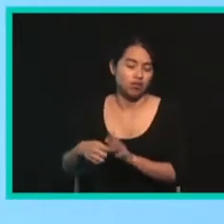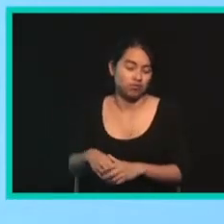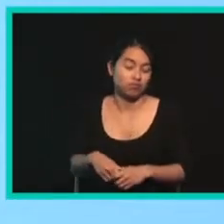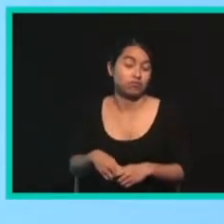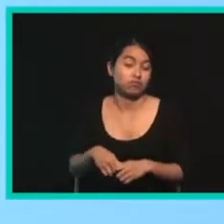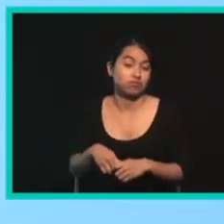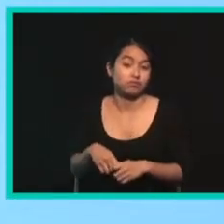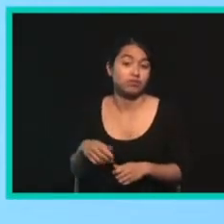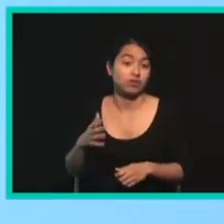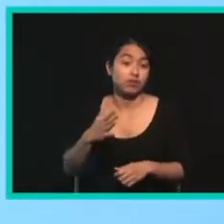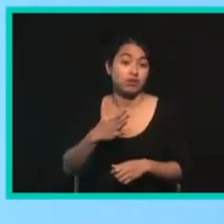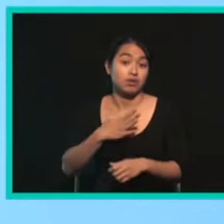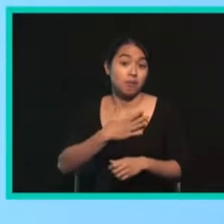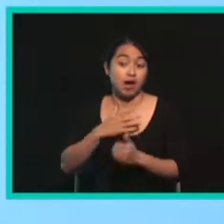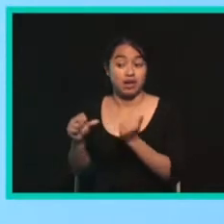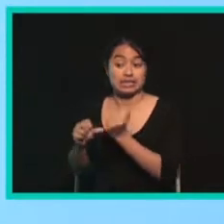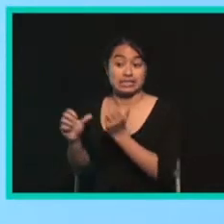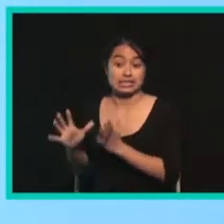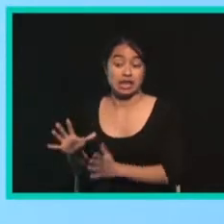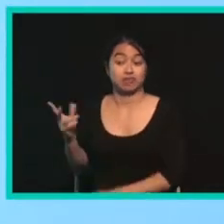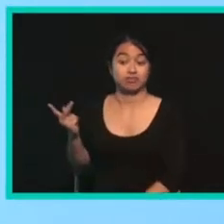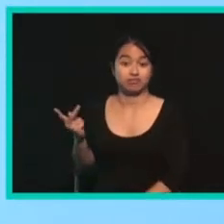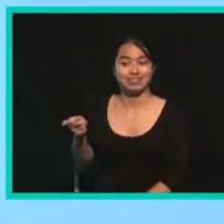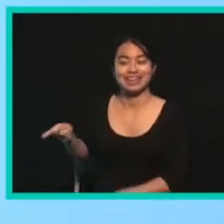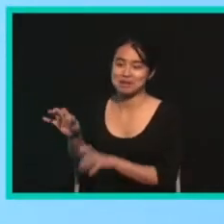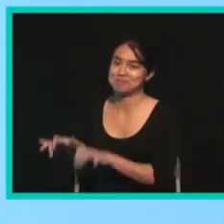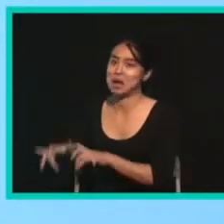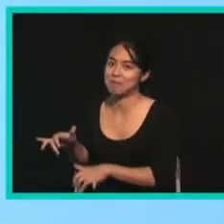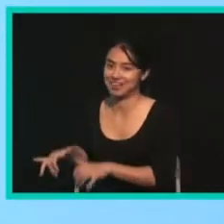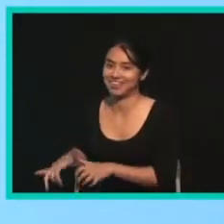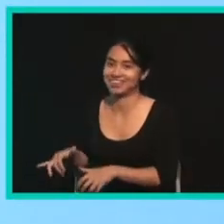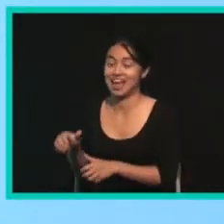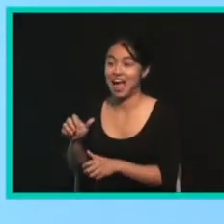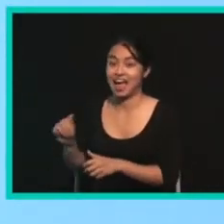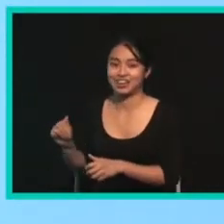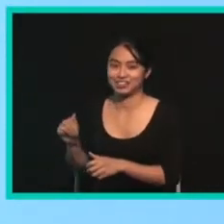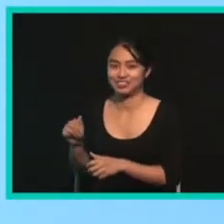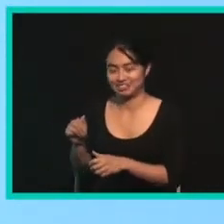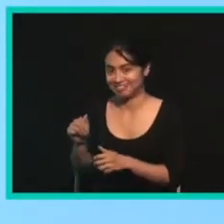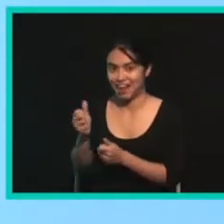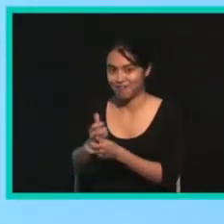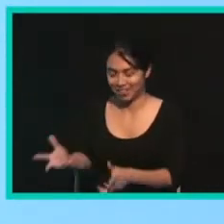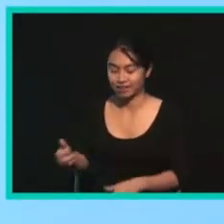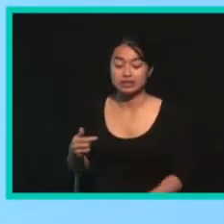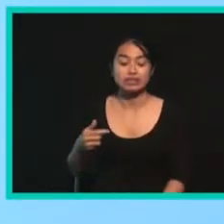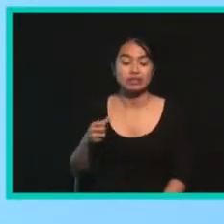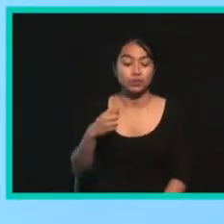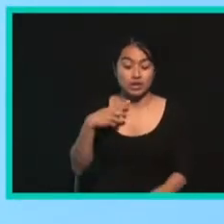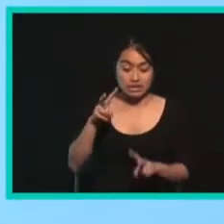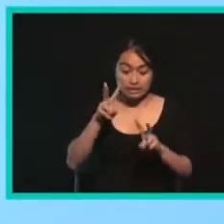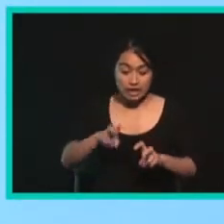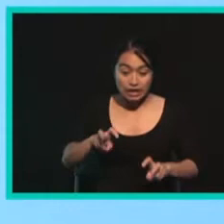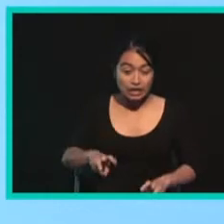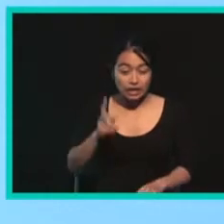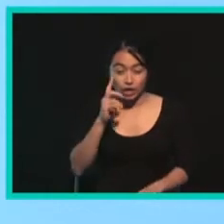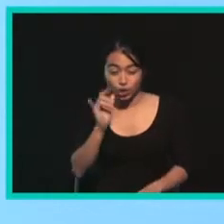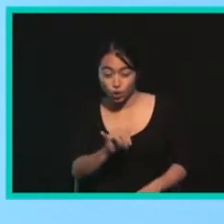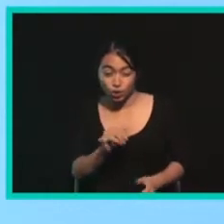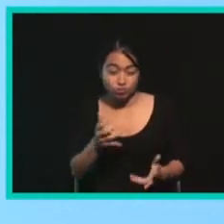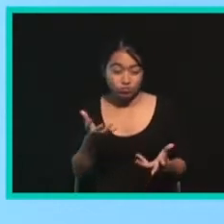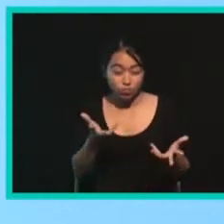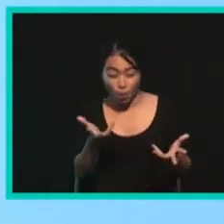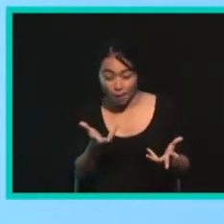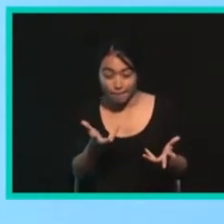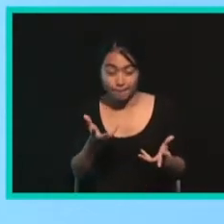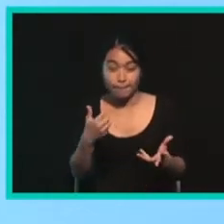So what my graduate assistant and I did, and he did the typing of actually transcribing, we actually studied it, looked for codes and themes, and